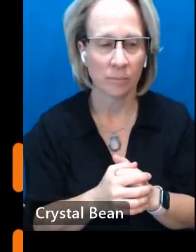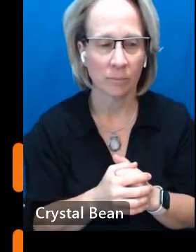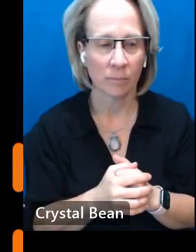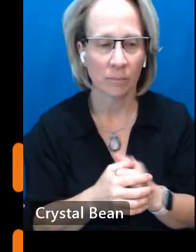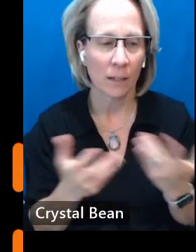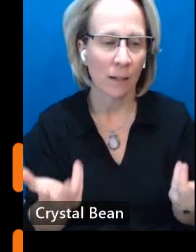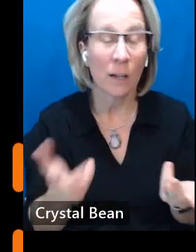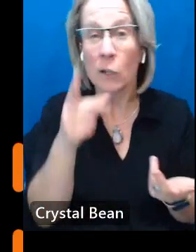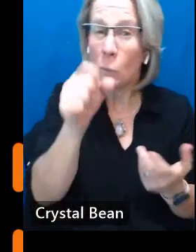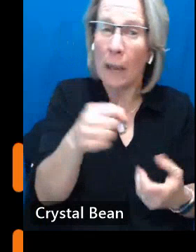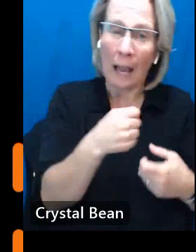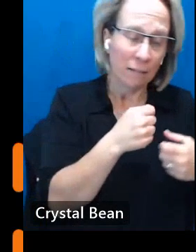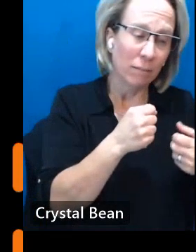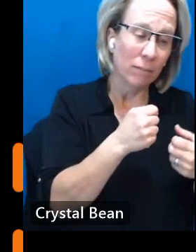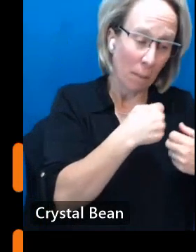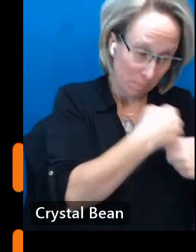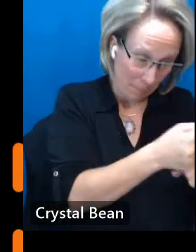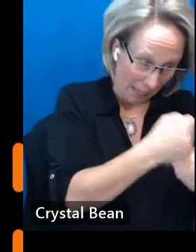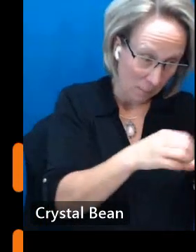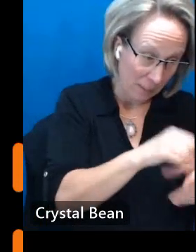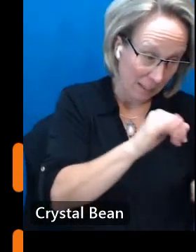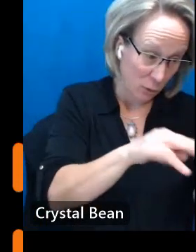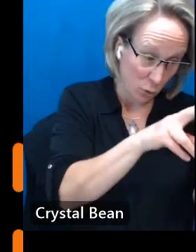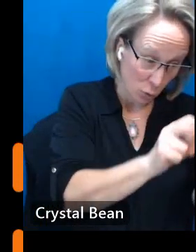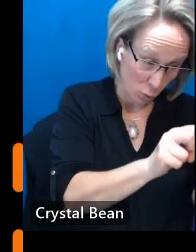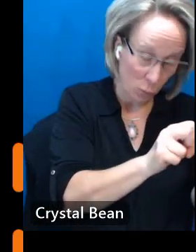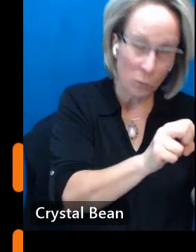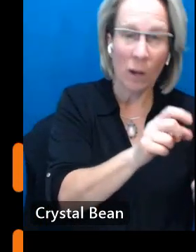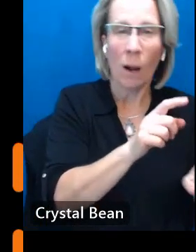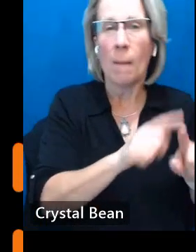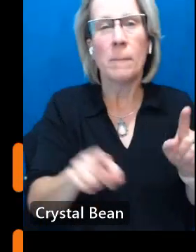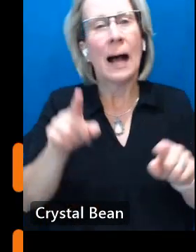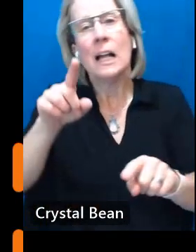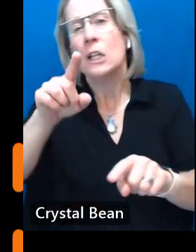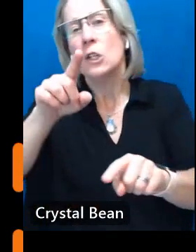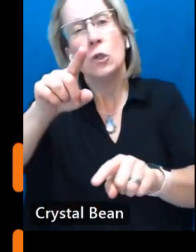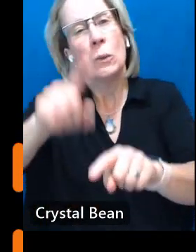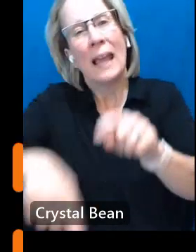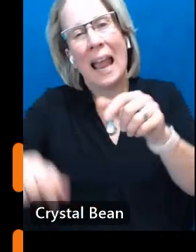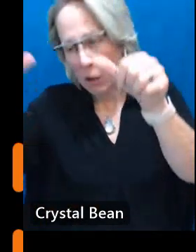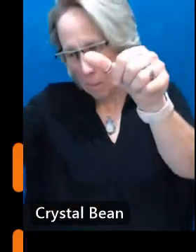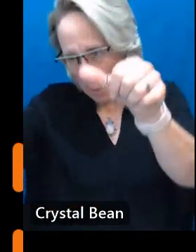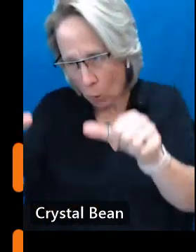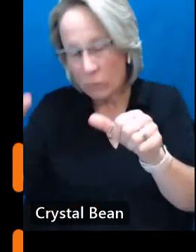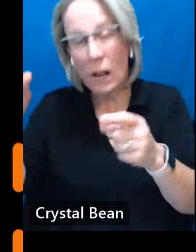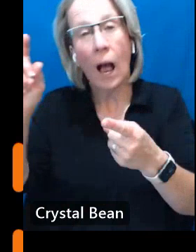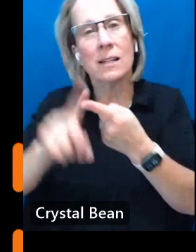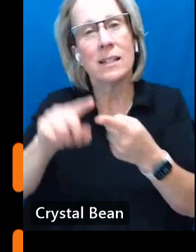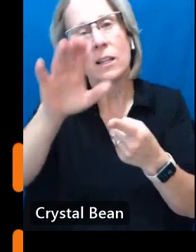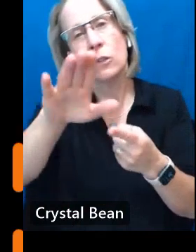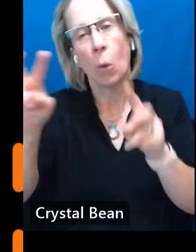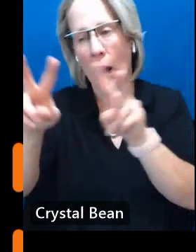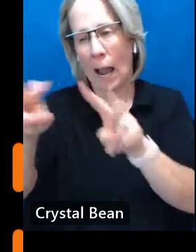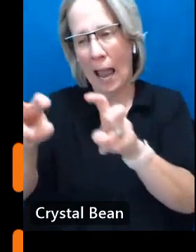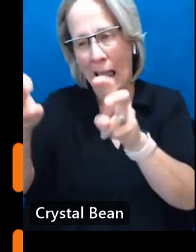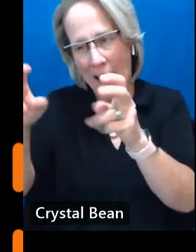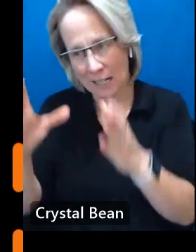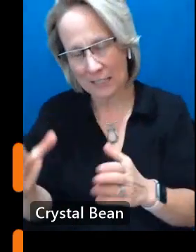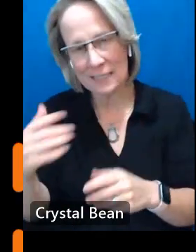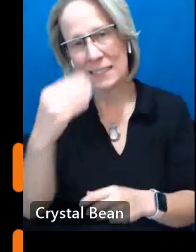June, but you can't actually post them until your analyst lets you know that your P code level budget has been